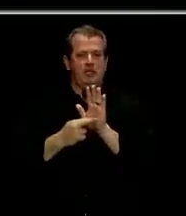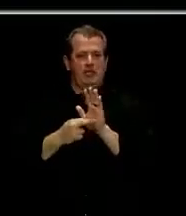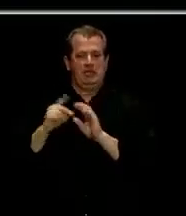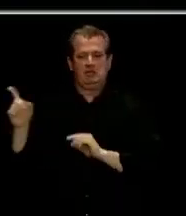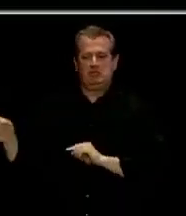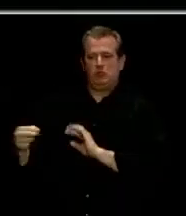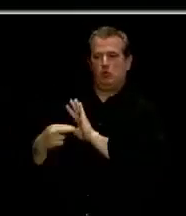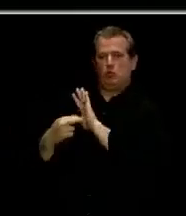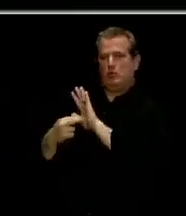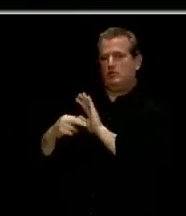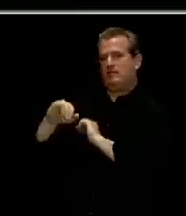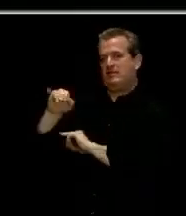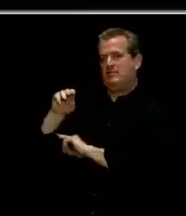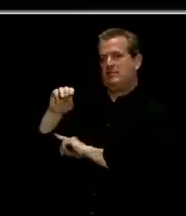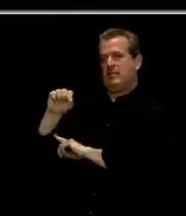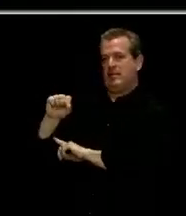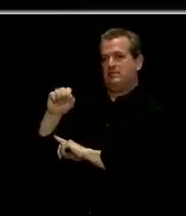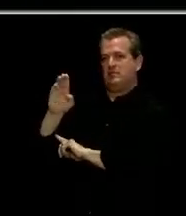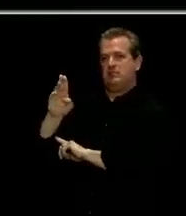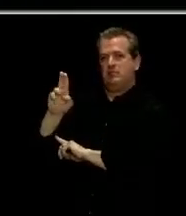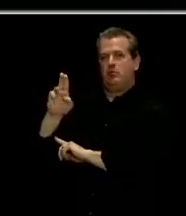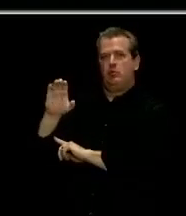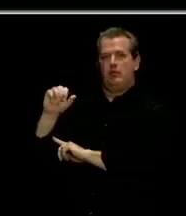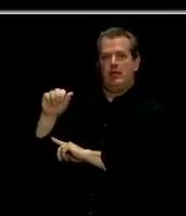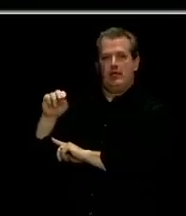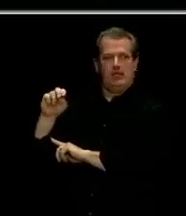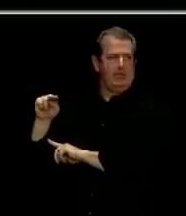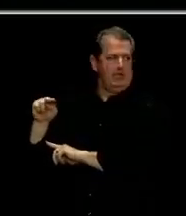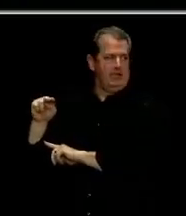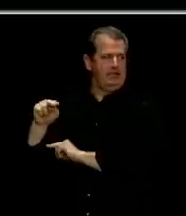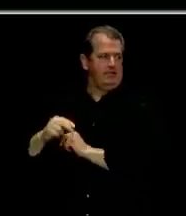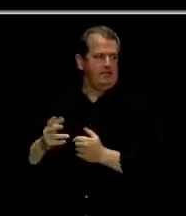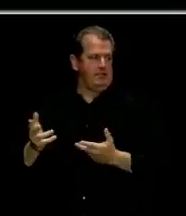Representative James Buchanan.